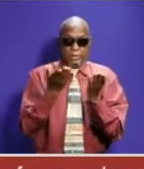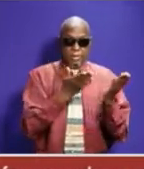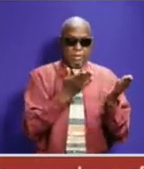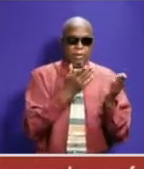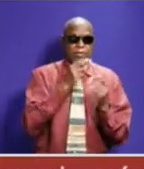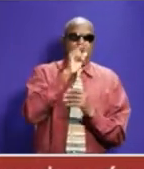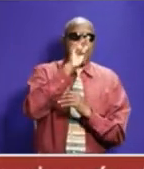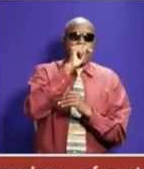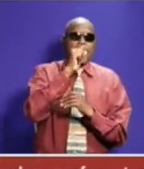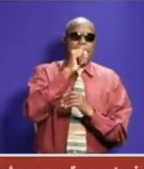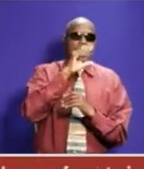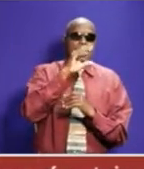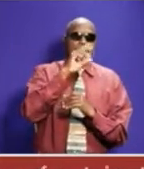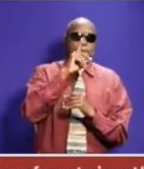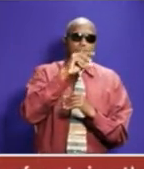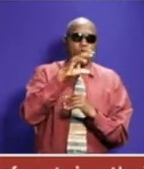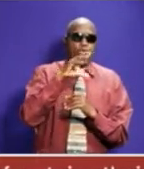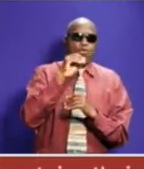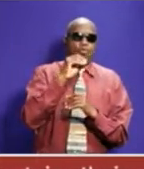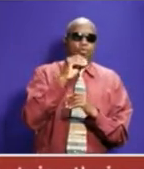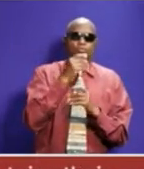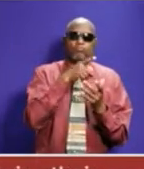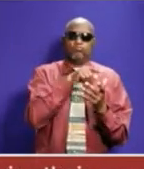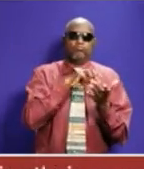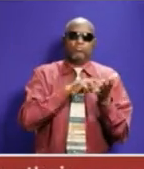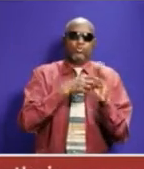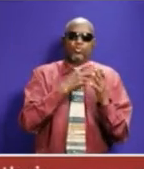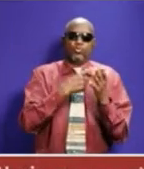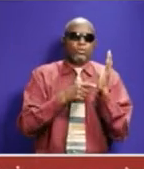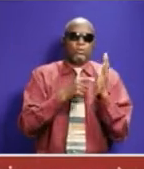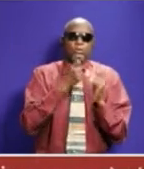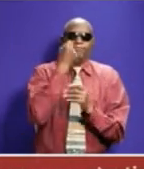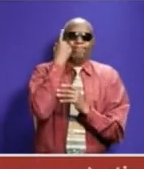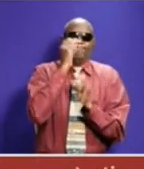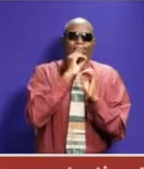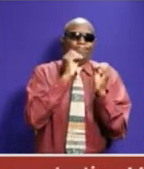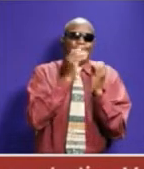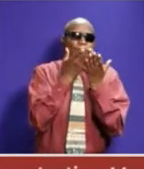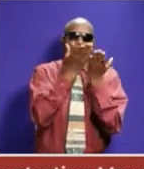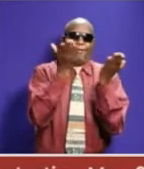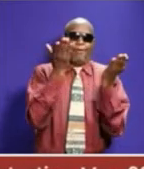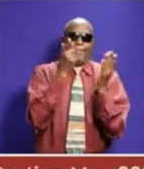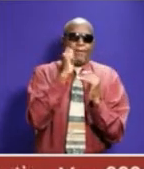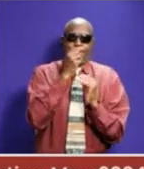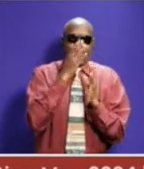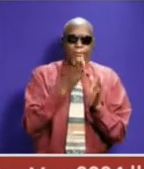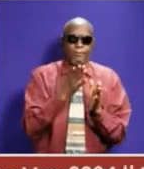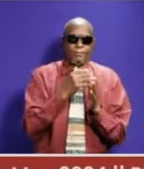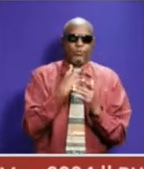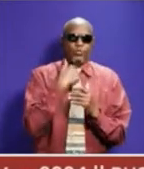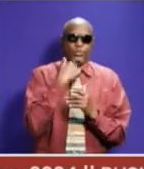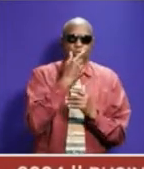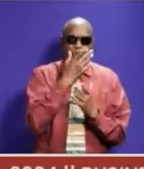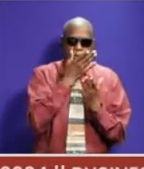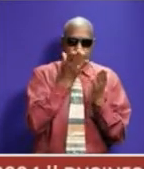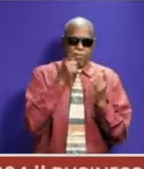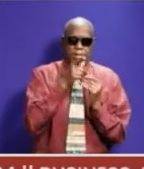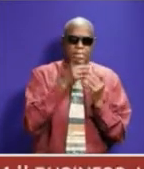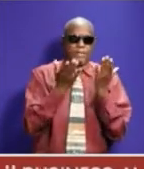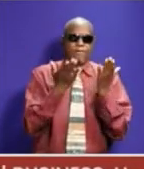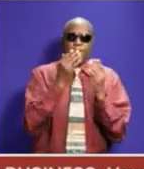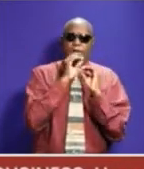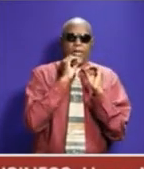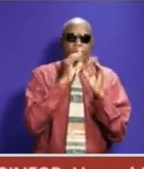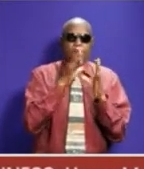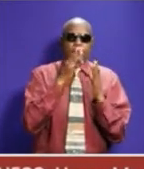When we met with the NADCO, the National Dialogue Committee, we told them that it is not fair for them to finish their report